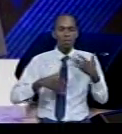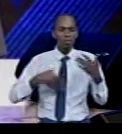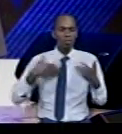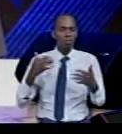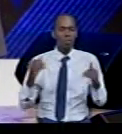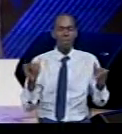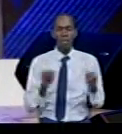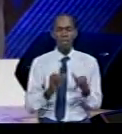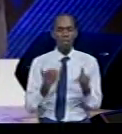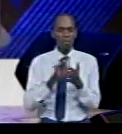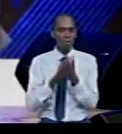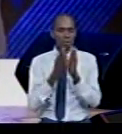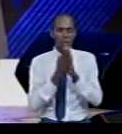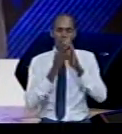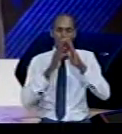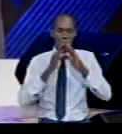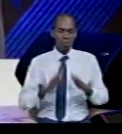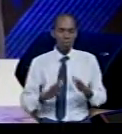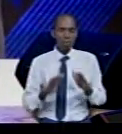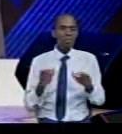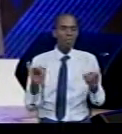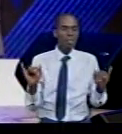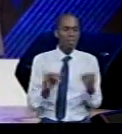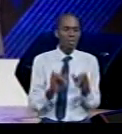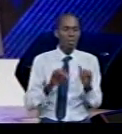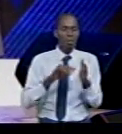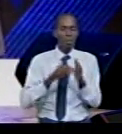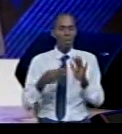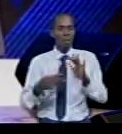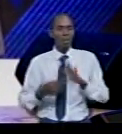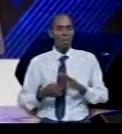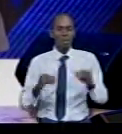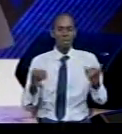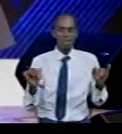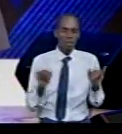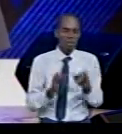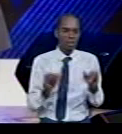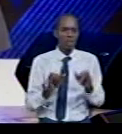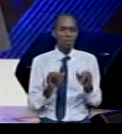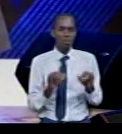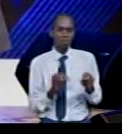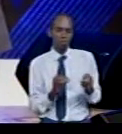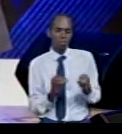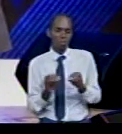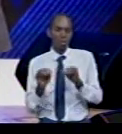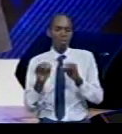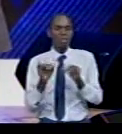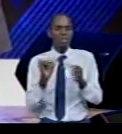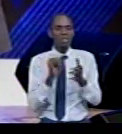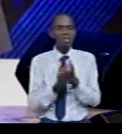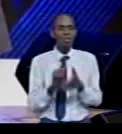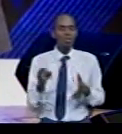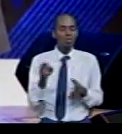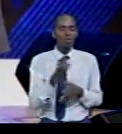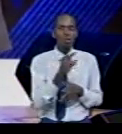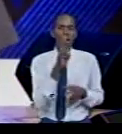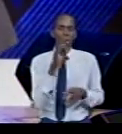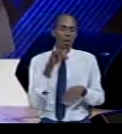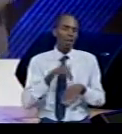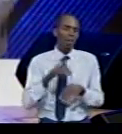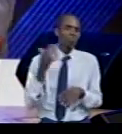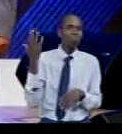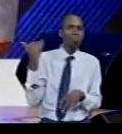same peace and the same purpose and the same drive that you had at that